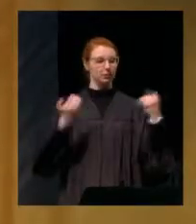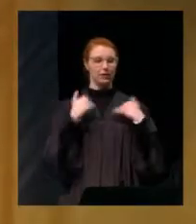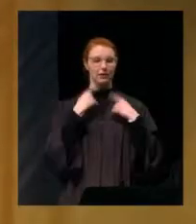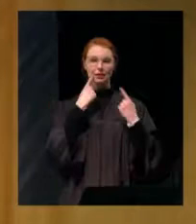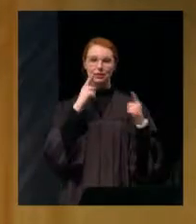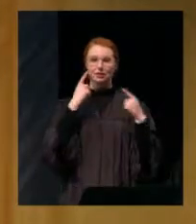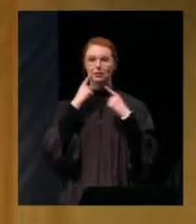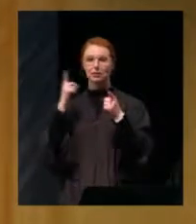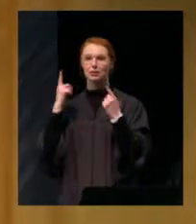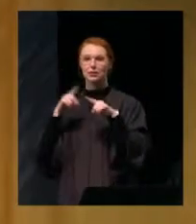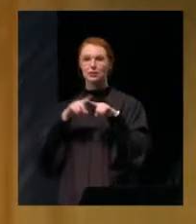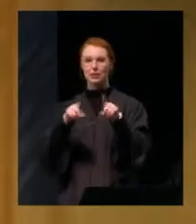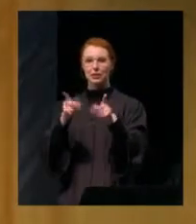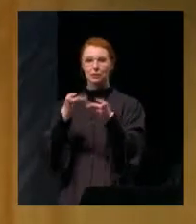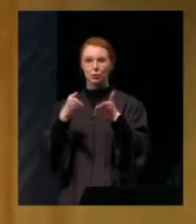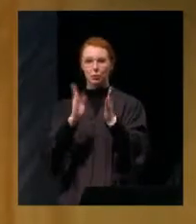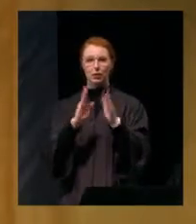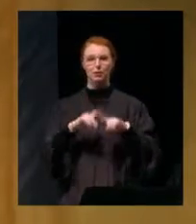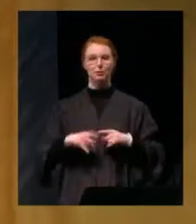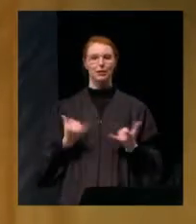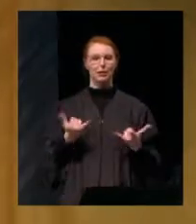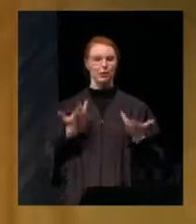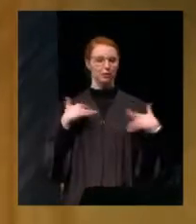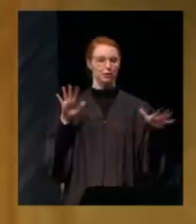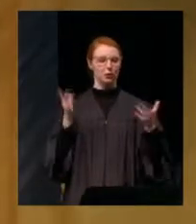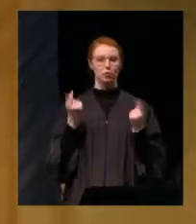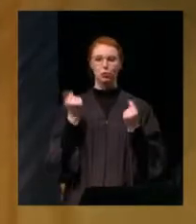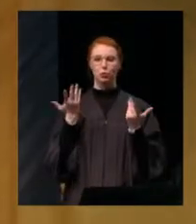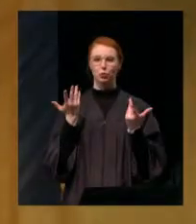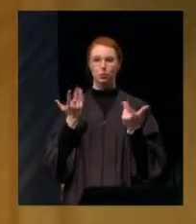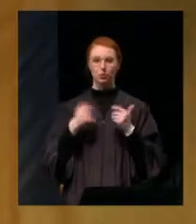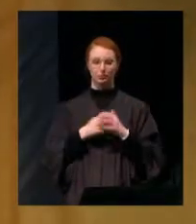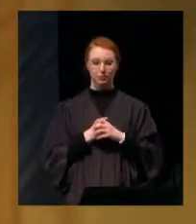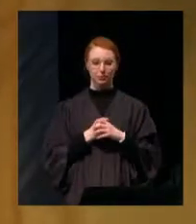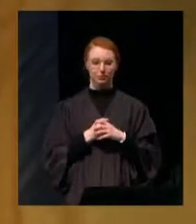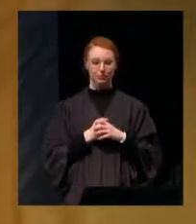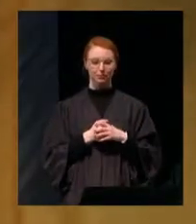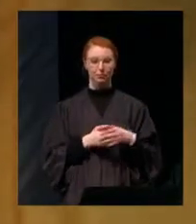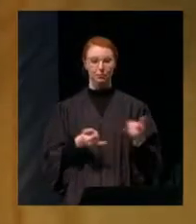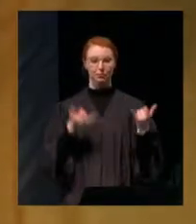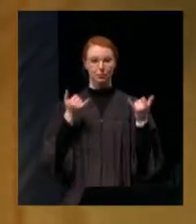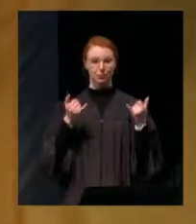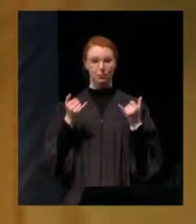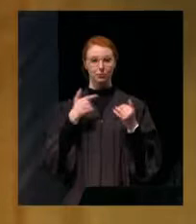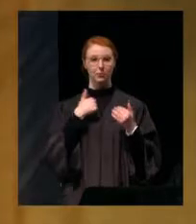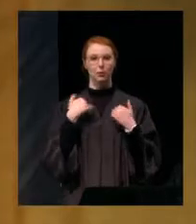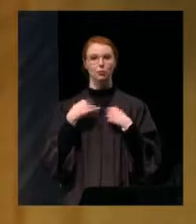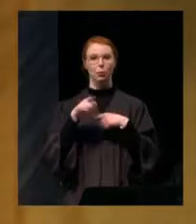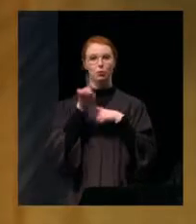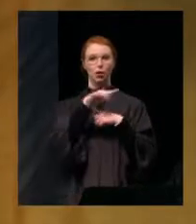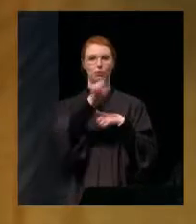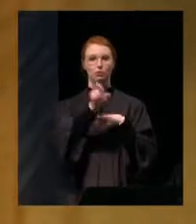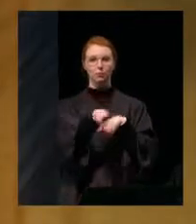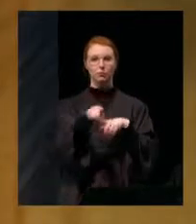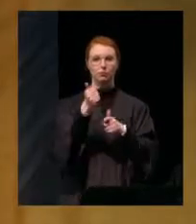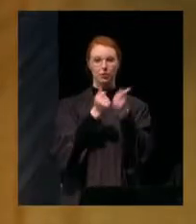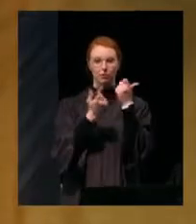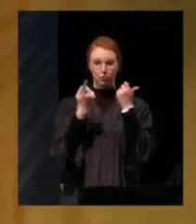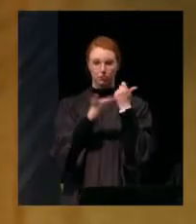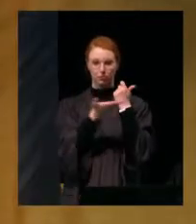of our high school careers, but what is next? I come today posing one question to everyone